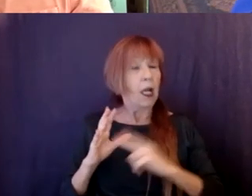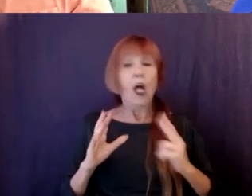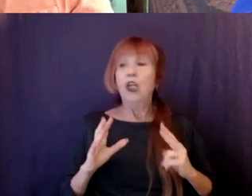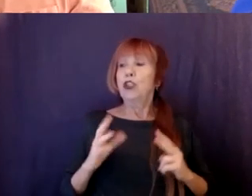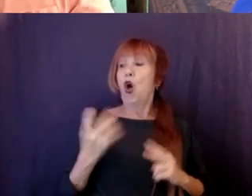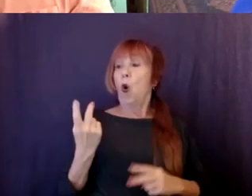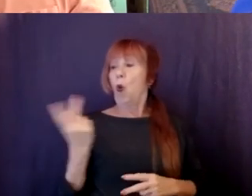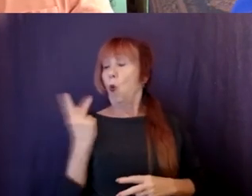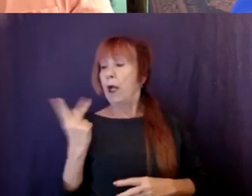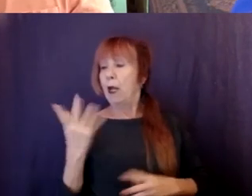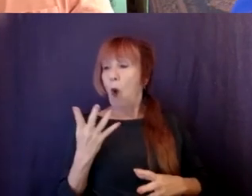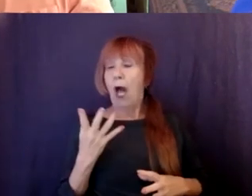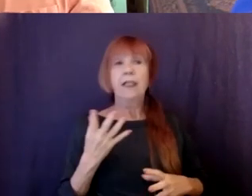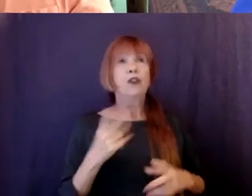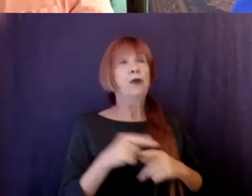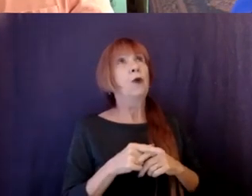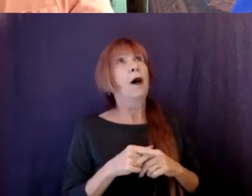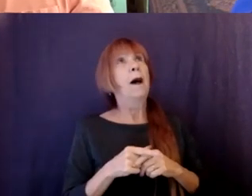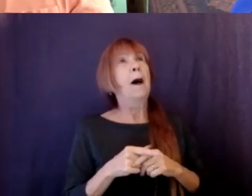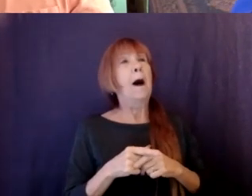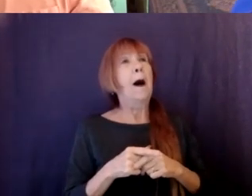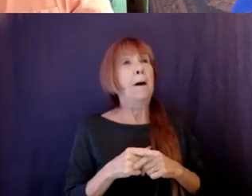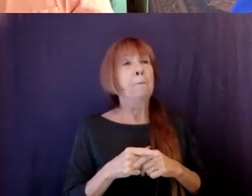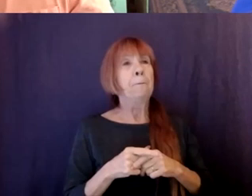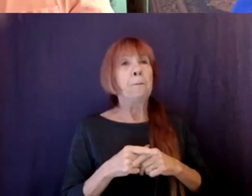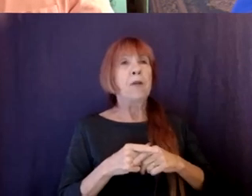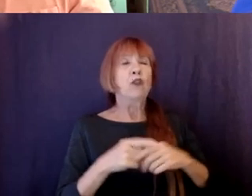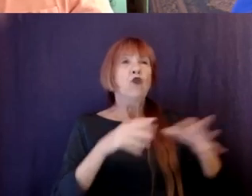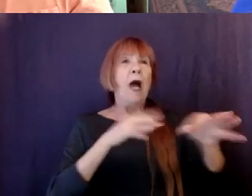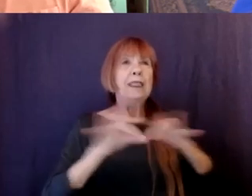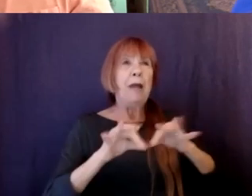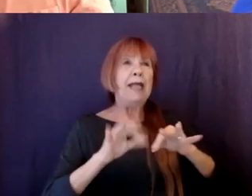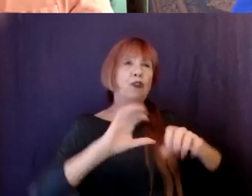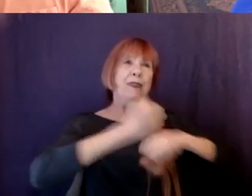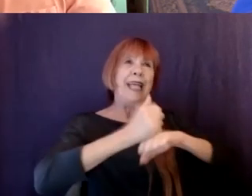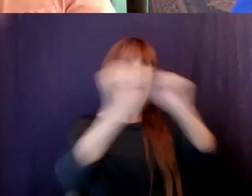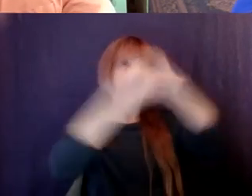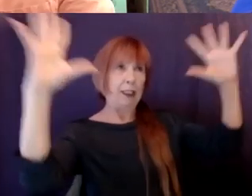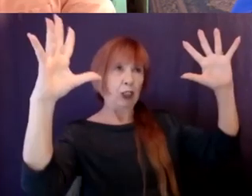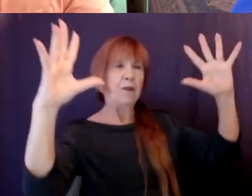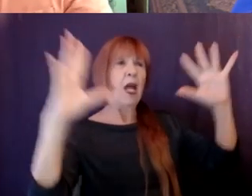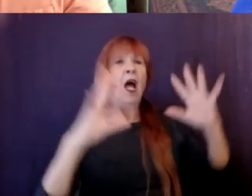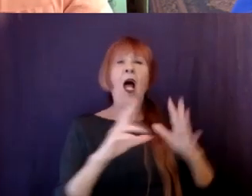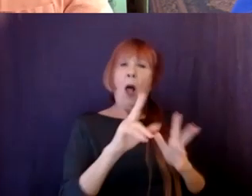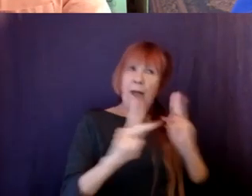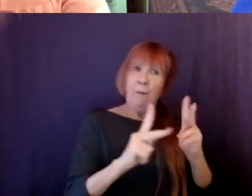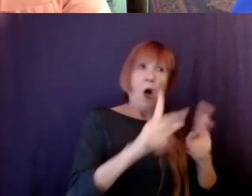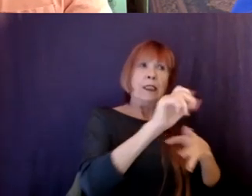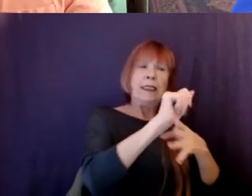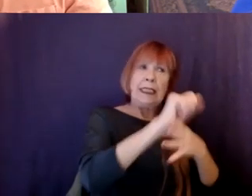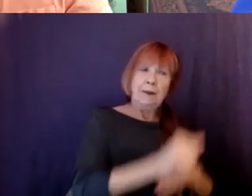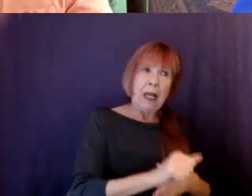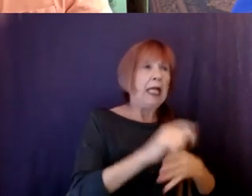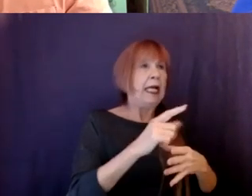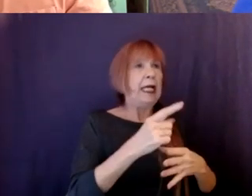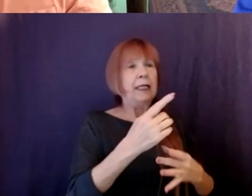reframe what it meant to be disabled, both for people with disabilities or chronic illnesses,